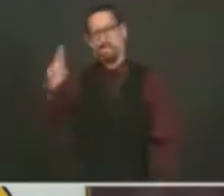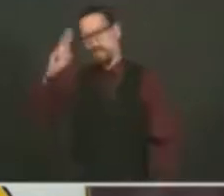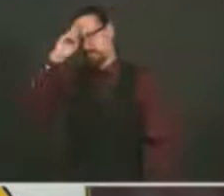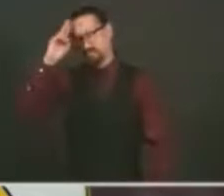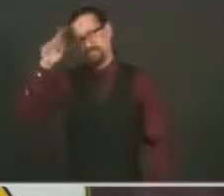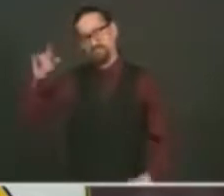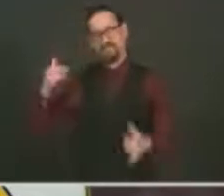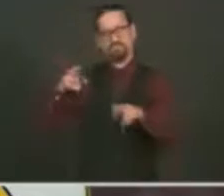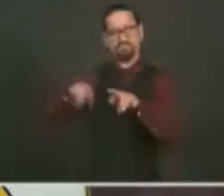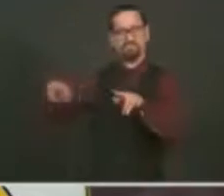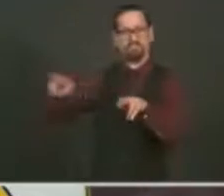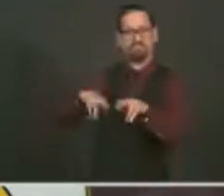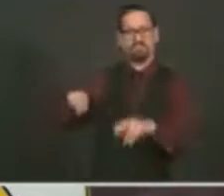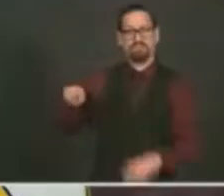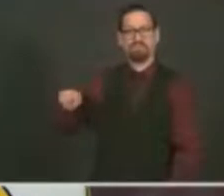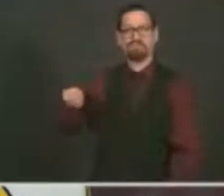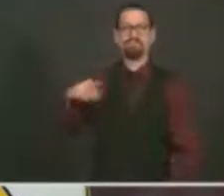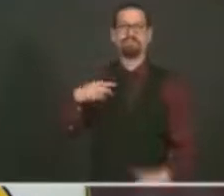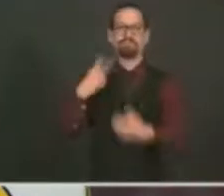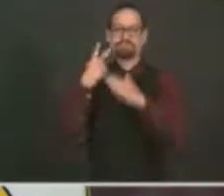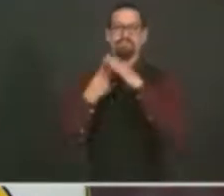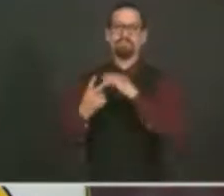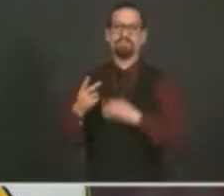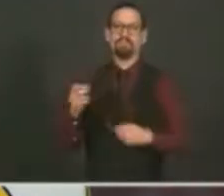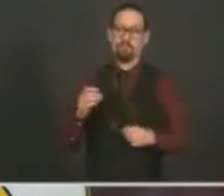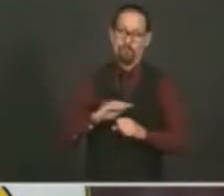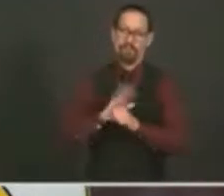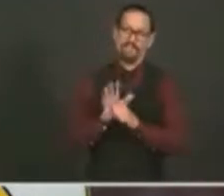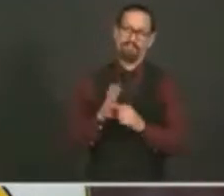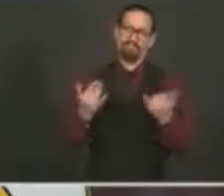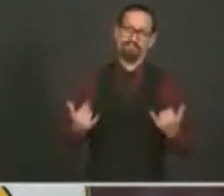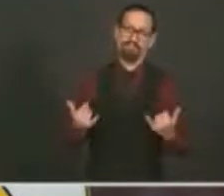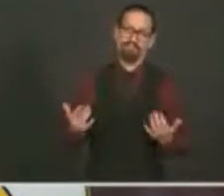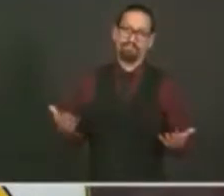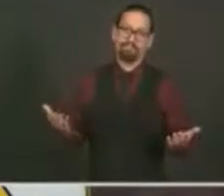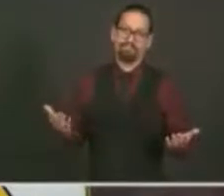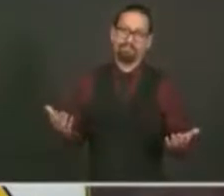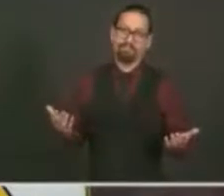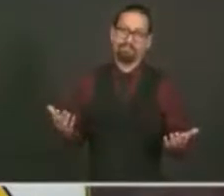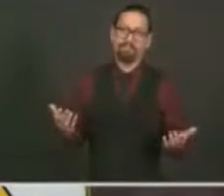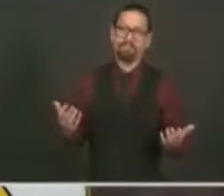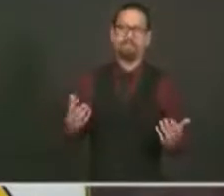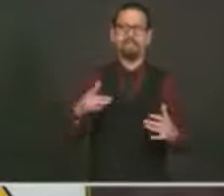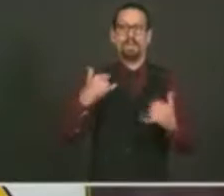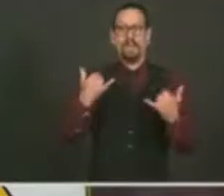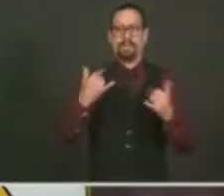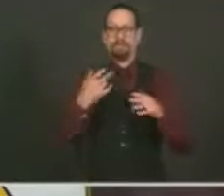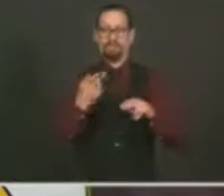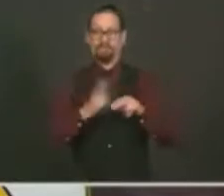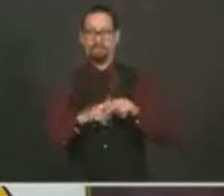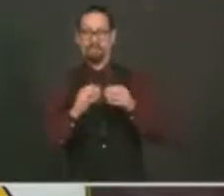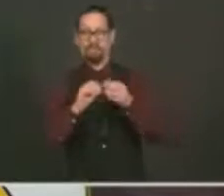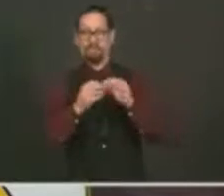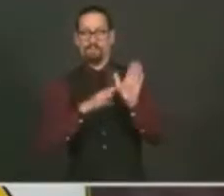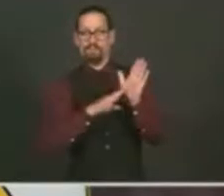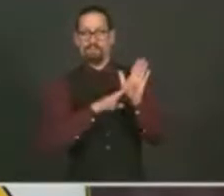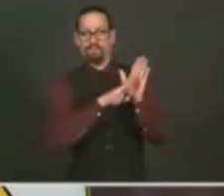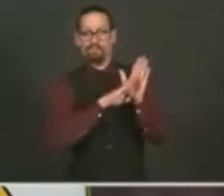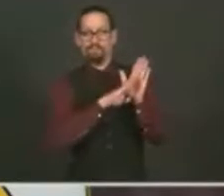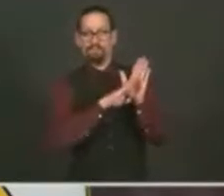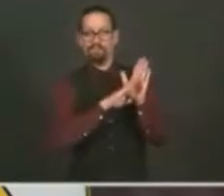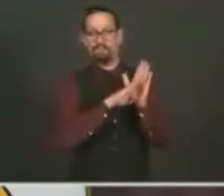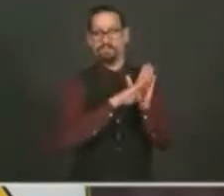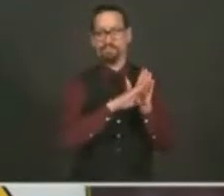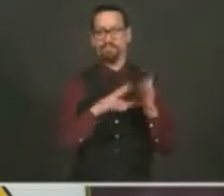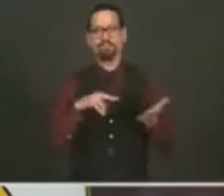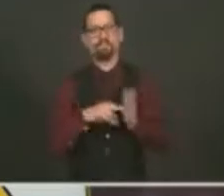you anticipate with COVID-19. When there is increased spread throughout the community, you have the same